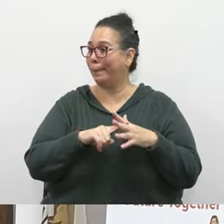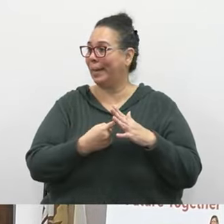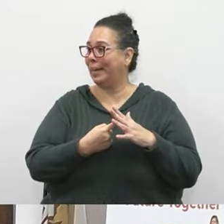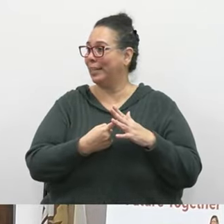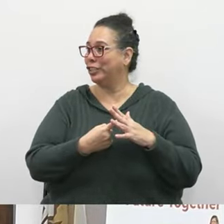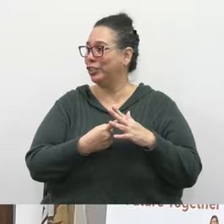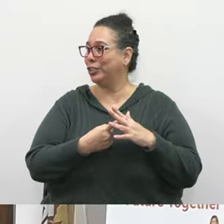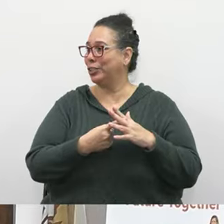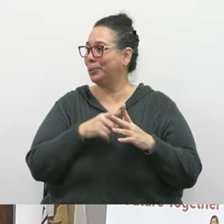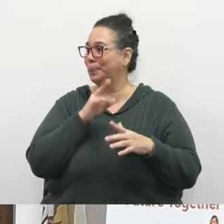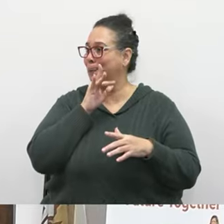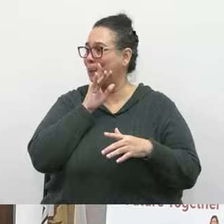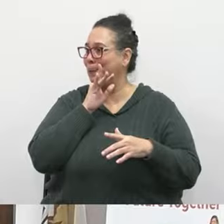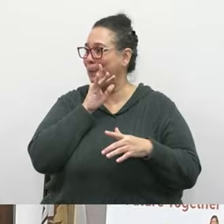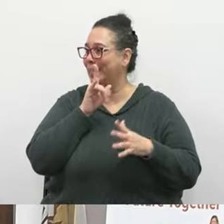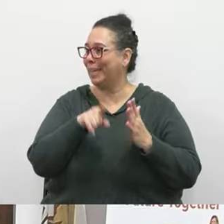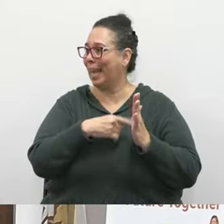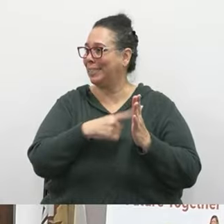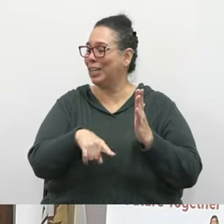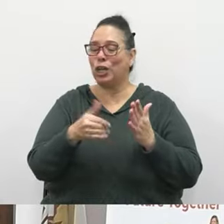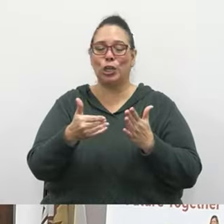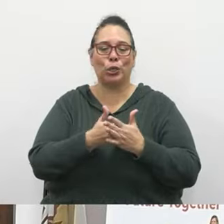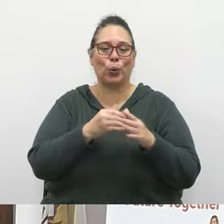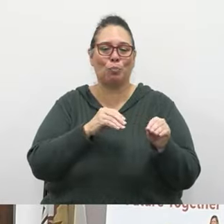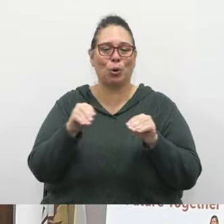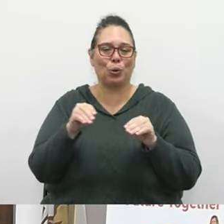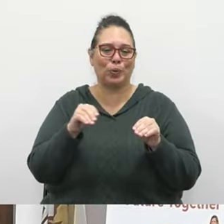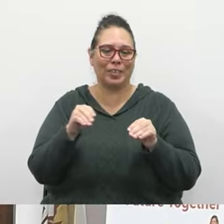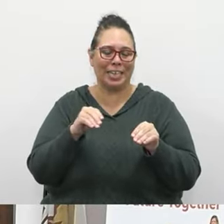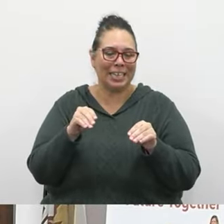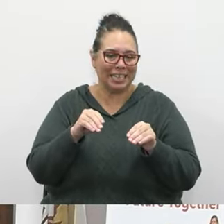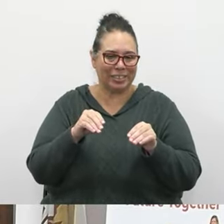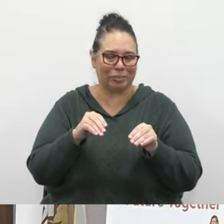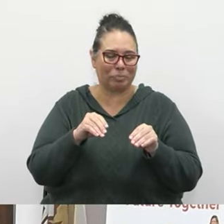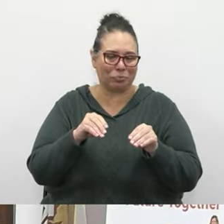and my new motion will be: I'd like to make a motion to move